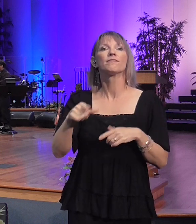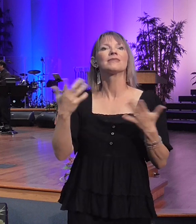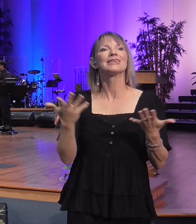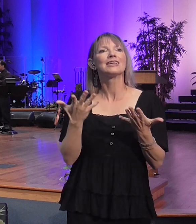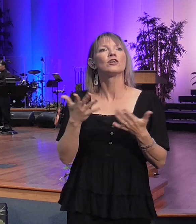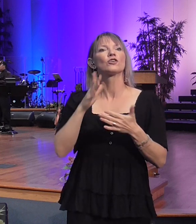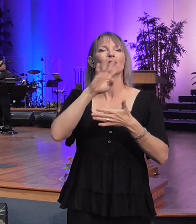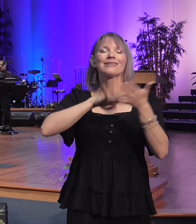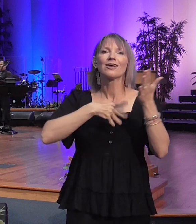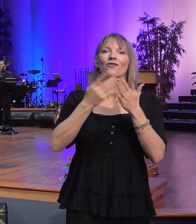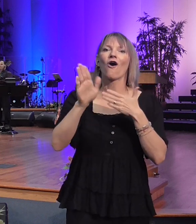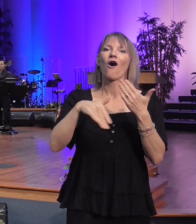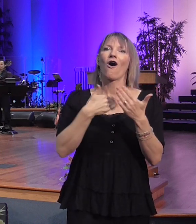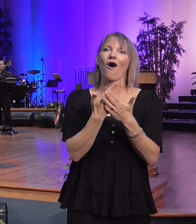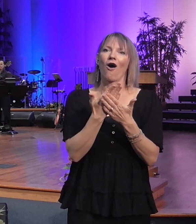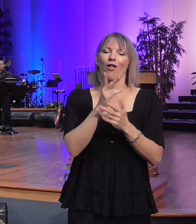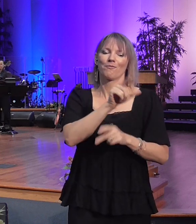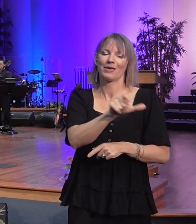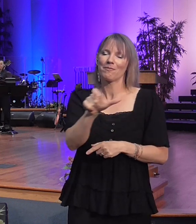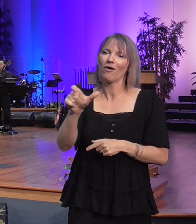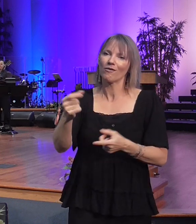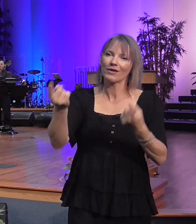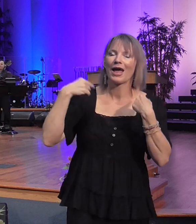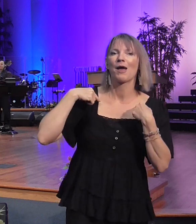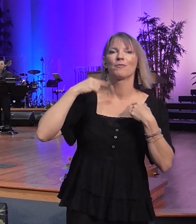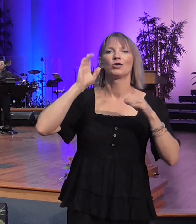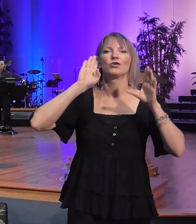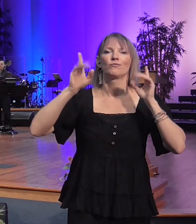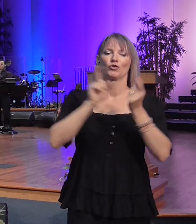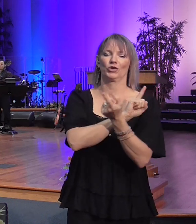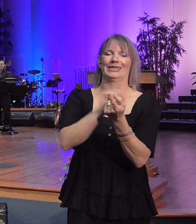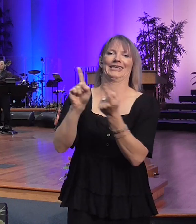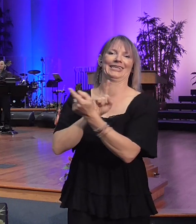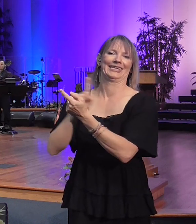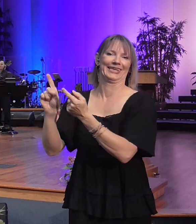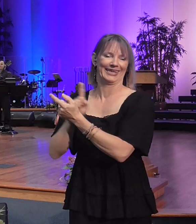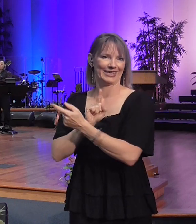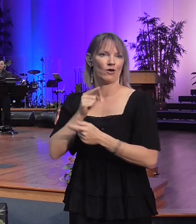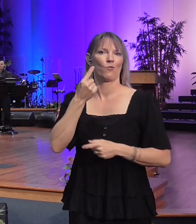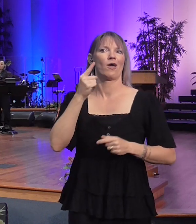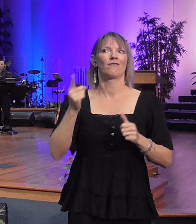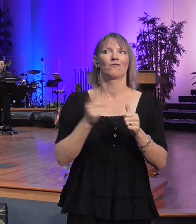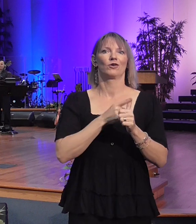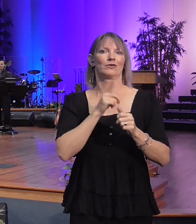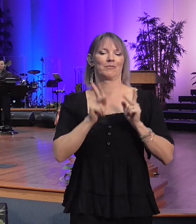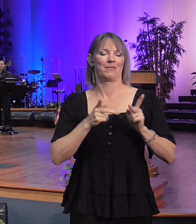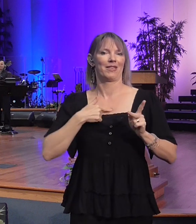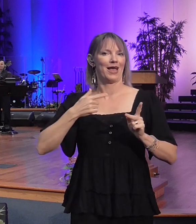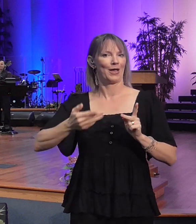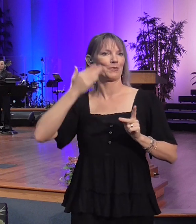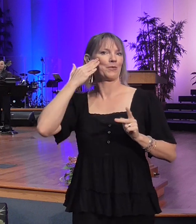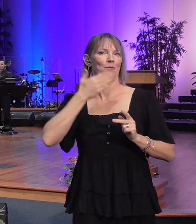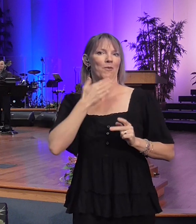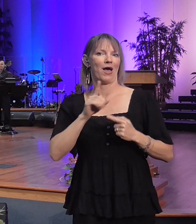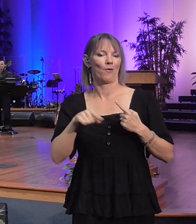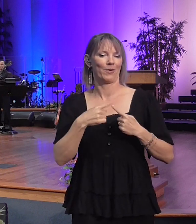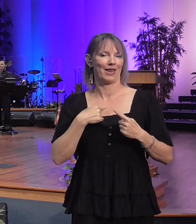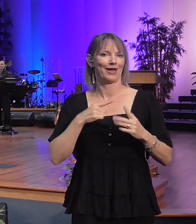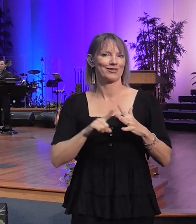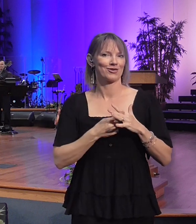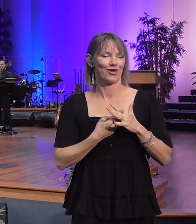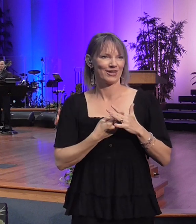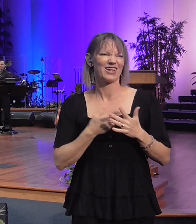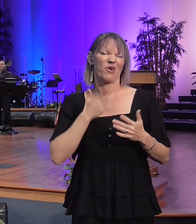greeters for many, many years here at Mile High. And she was one of the first people I got to know really well when I started here, and so I'm really going to